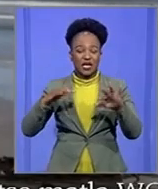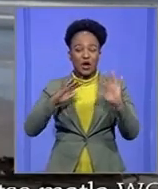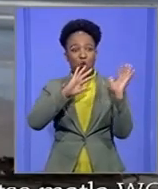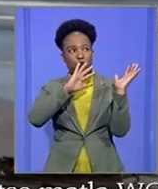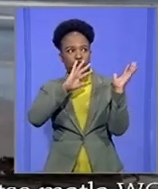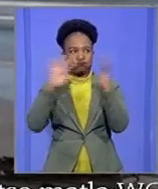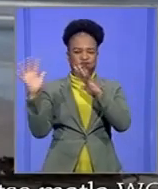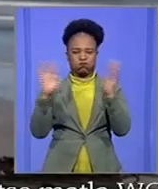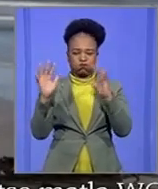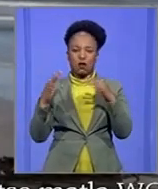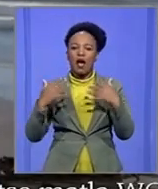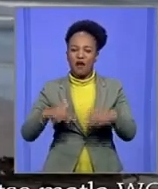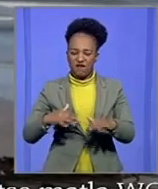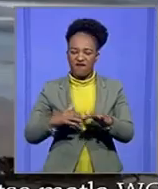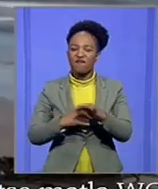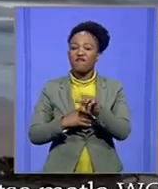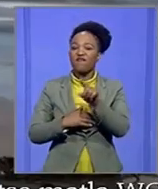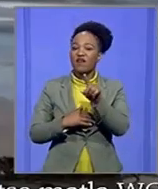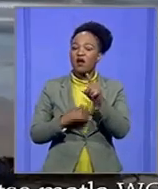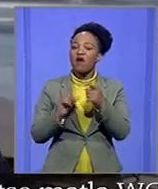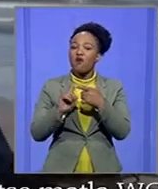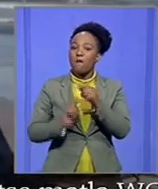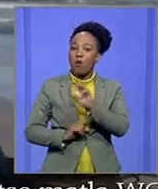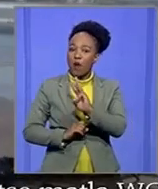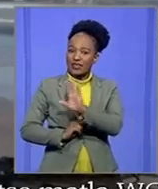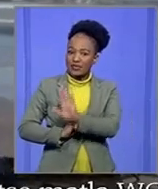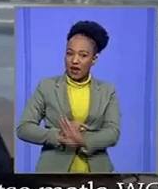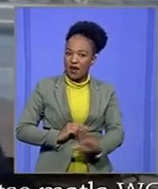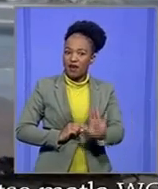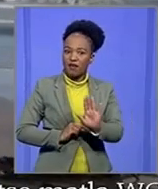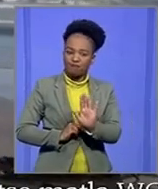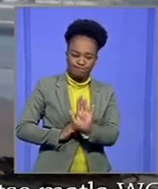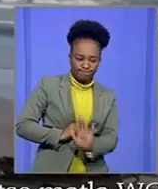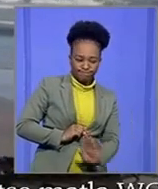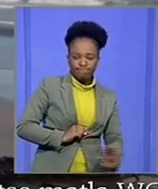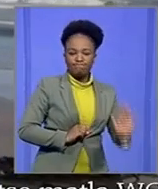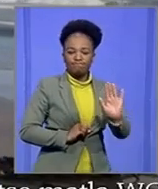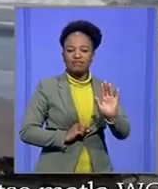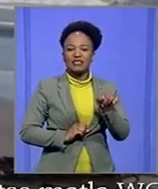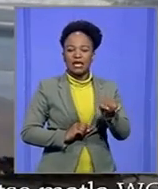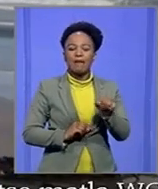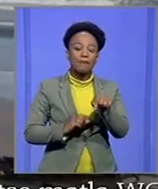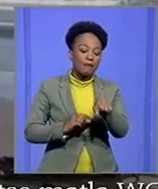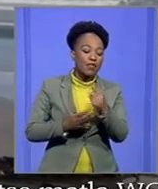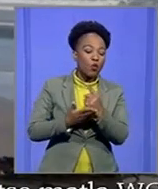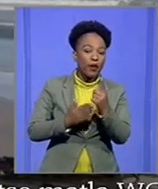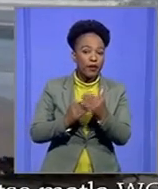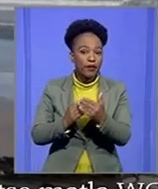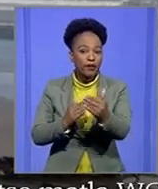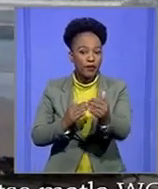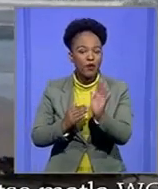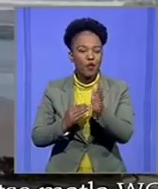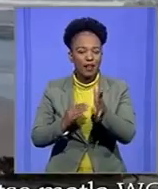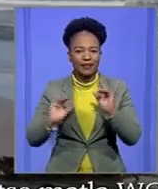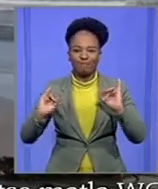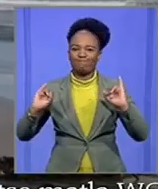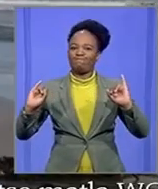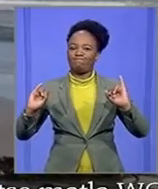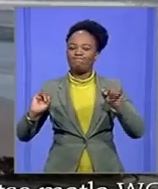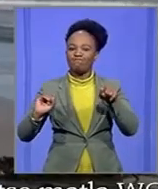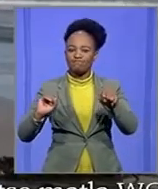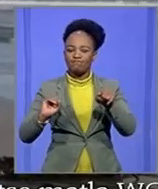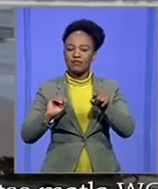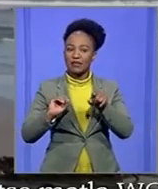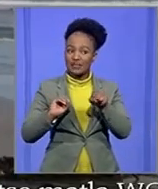for winds, mostly starting on the western side of the province and then moving through the week through a series of cold fronts. And then we've got a snow warning